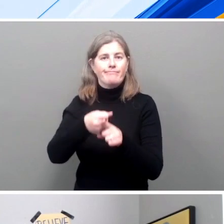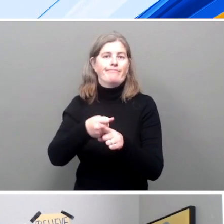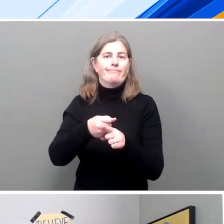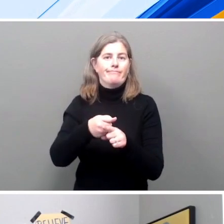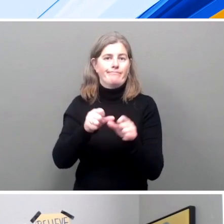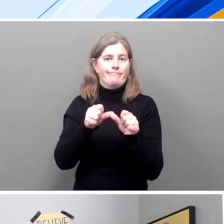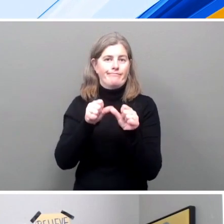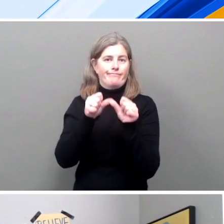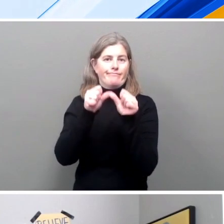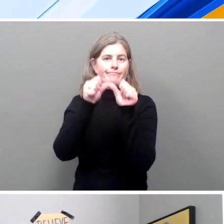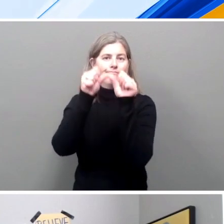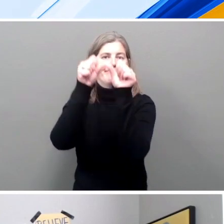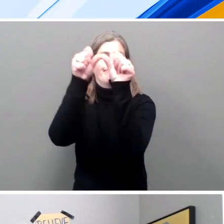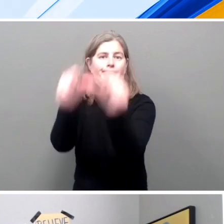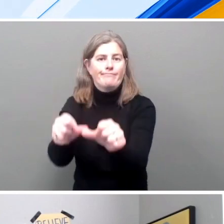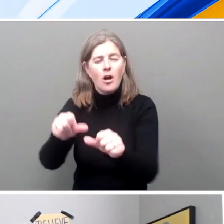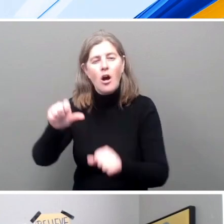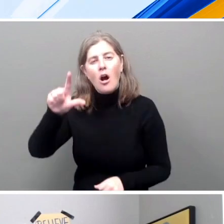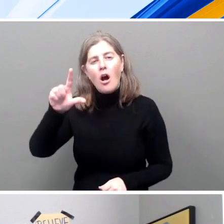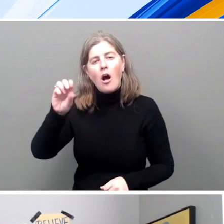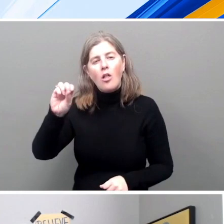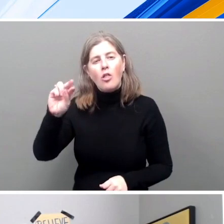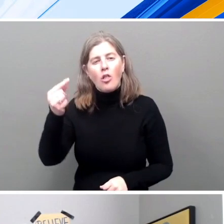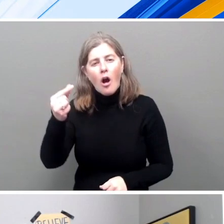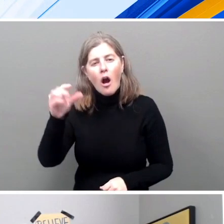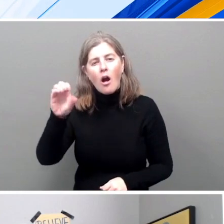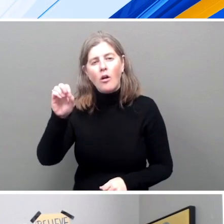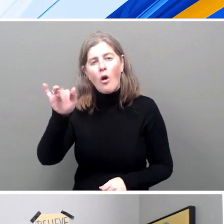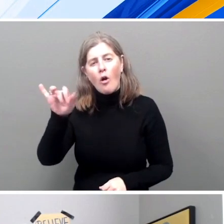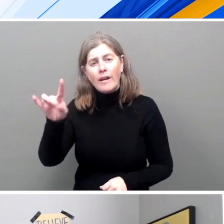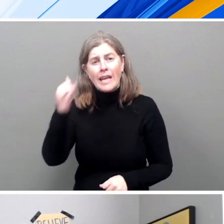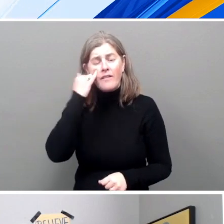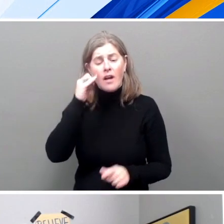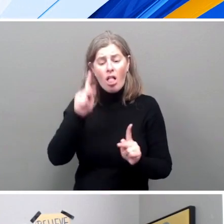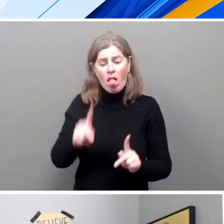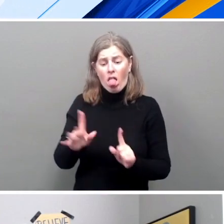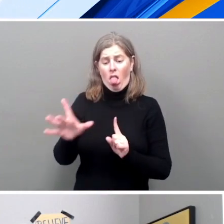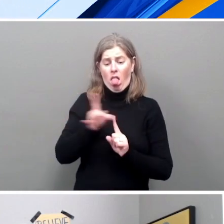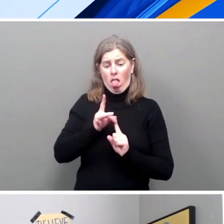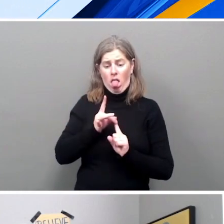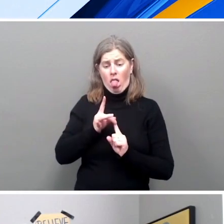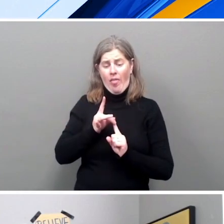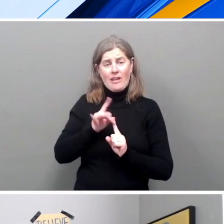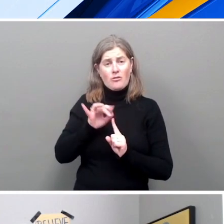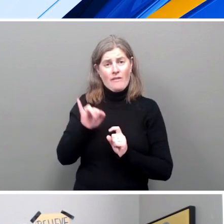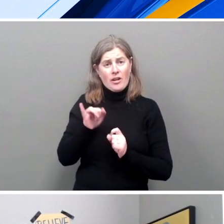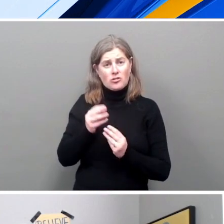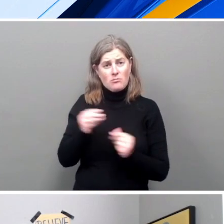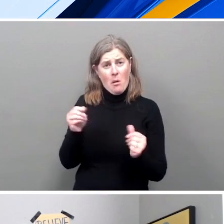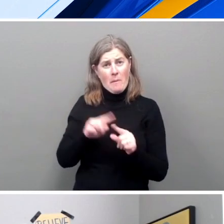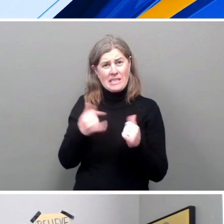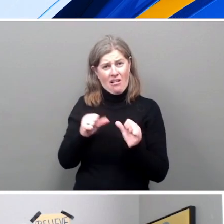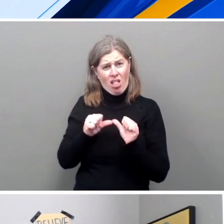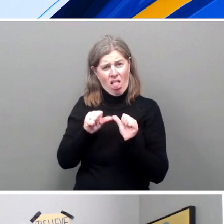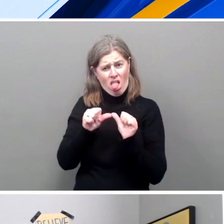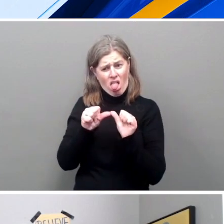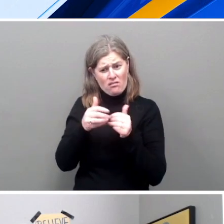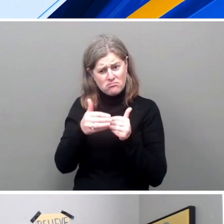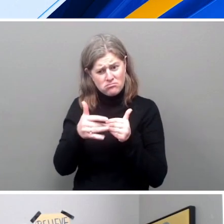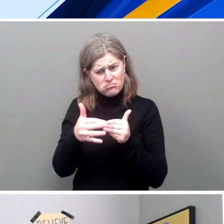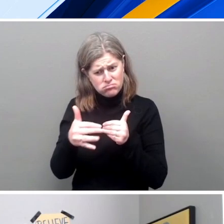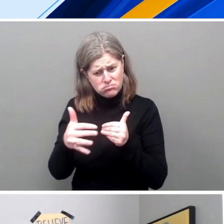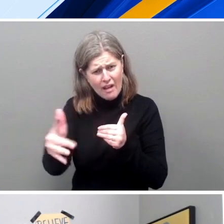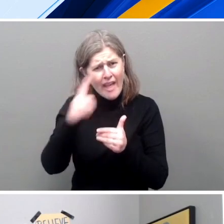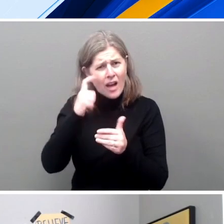COVID. That affects employability and the economy. It also affects demand for healthcare and other services.